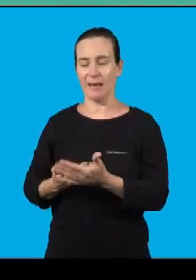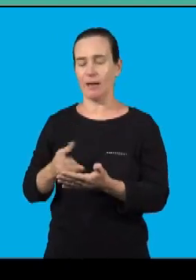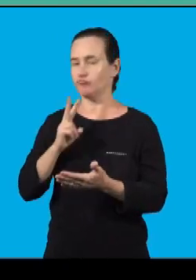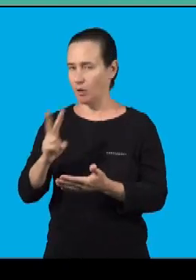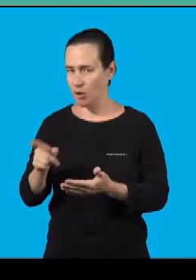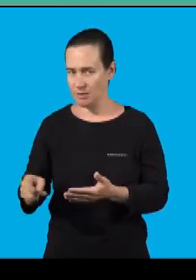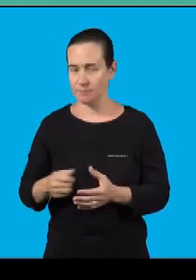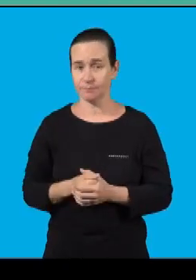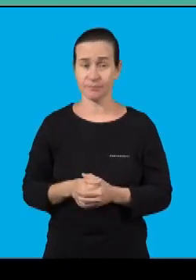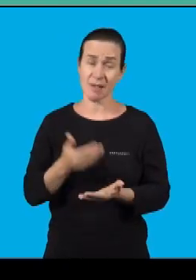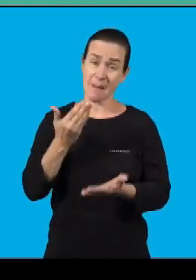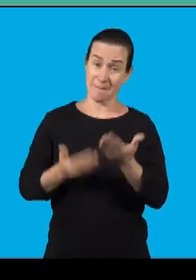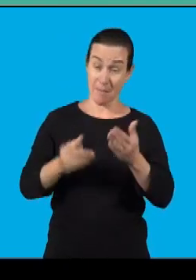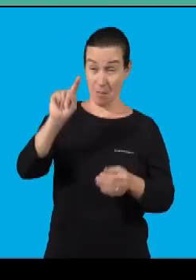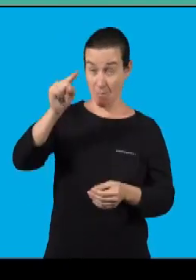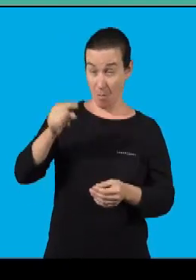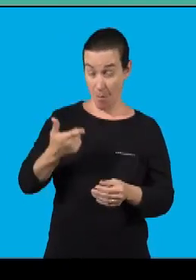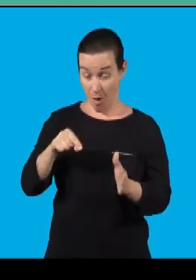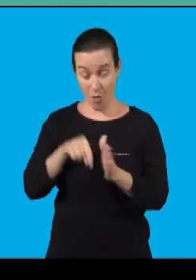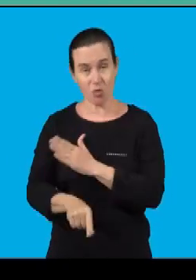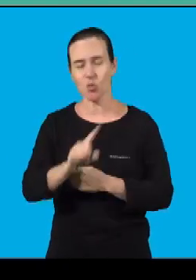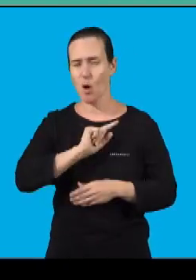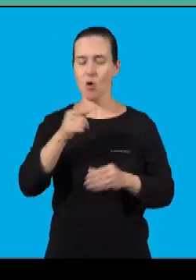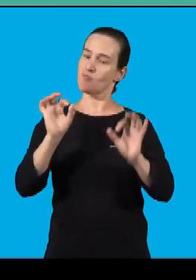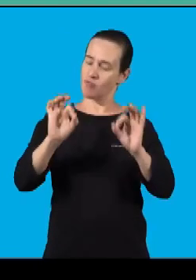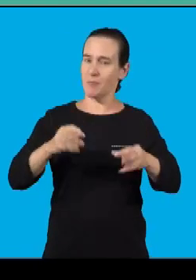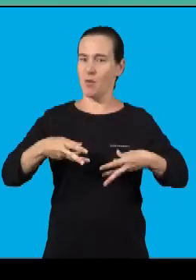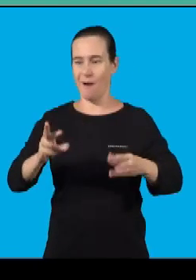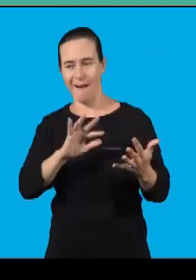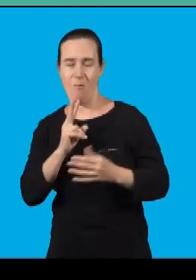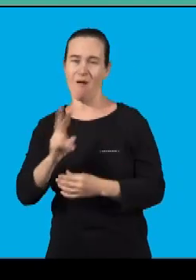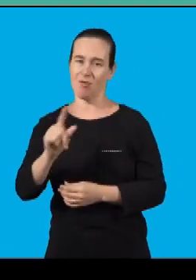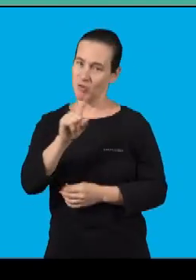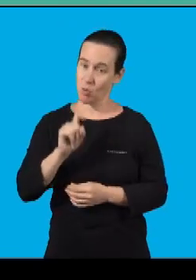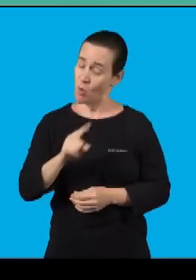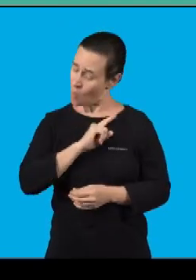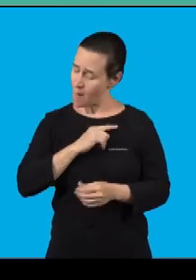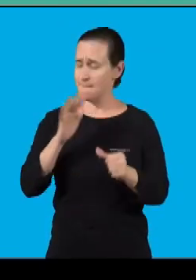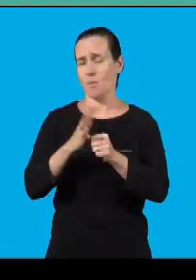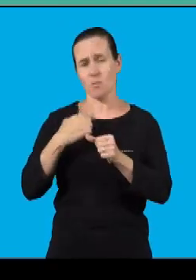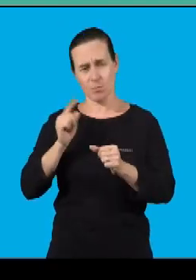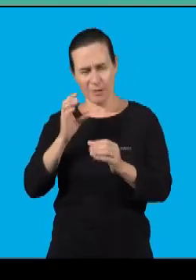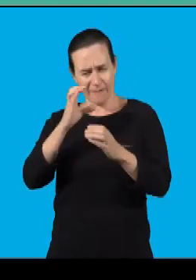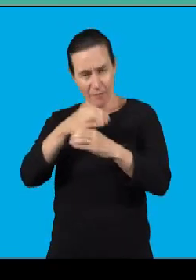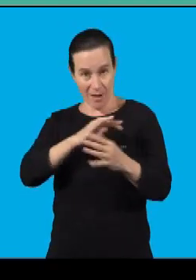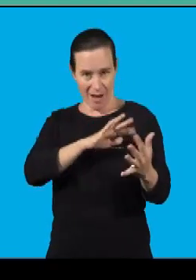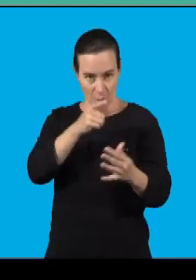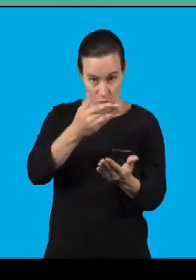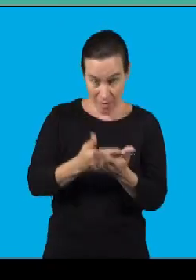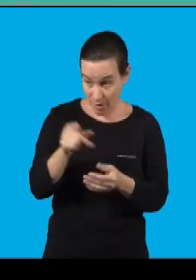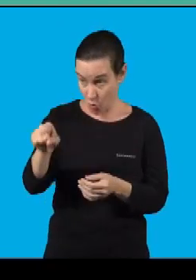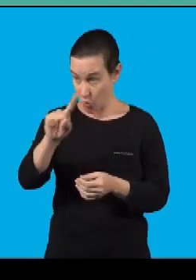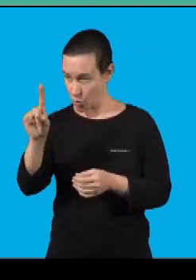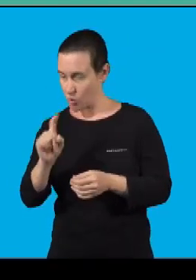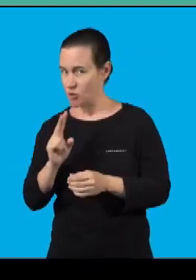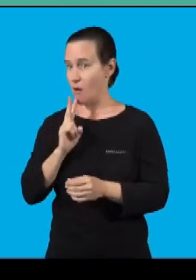lose marks when this is not done properly, so that's why we need to focus on how you respond to the contextual